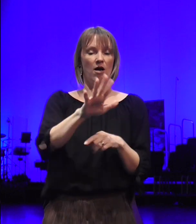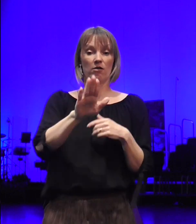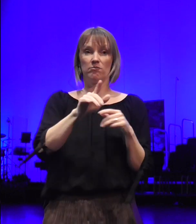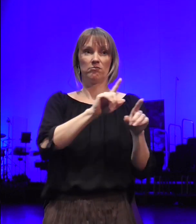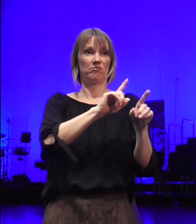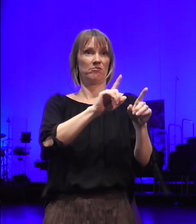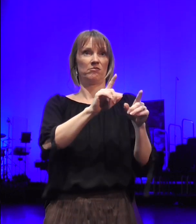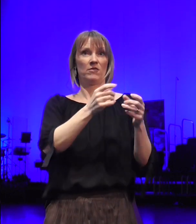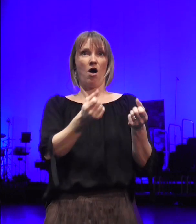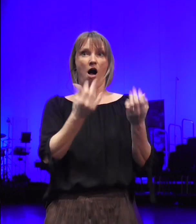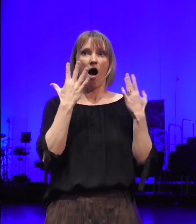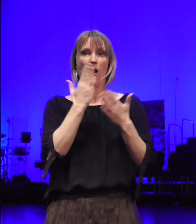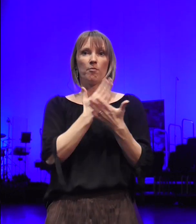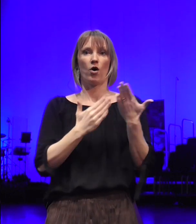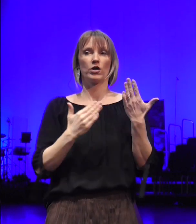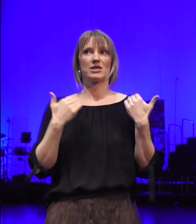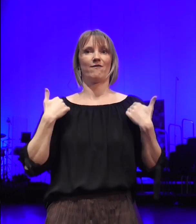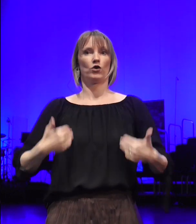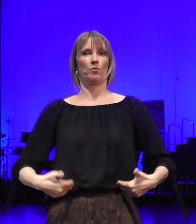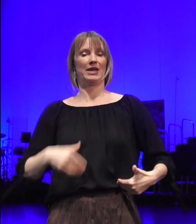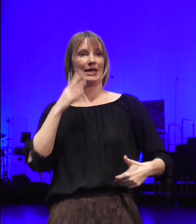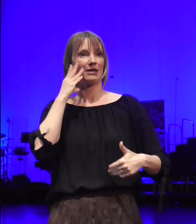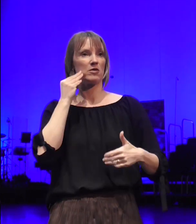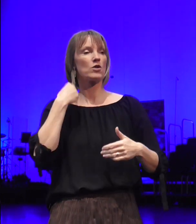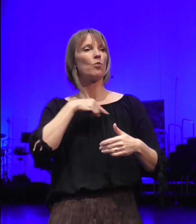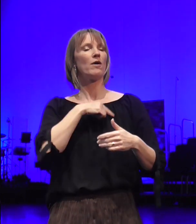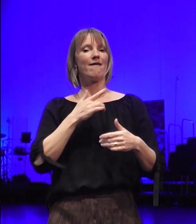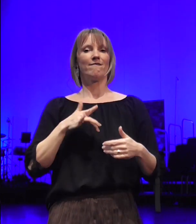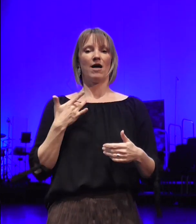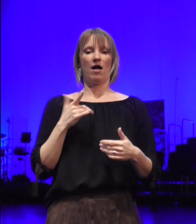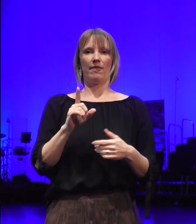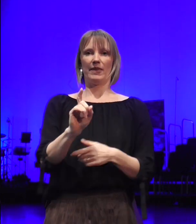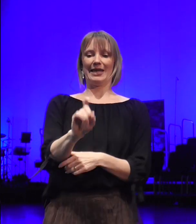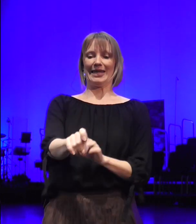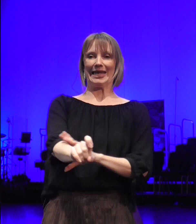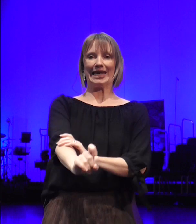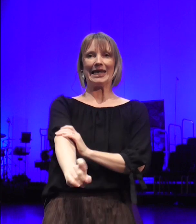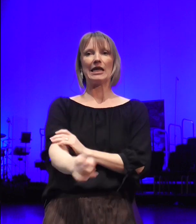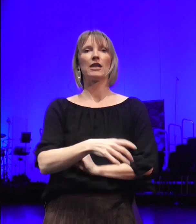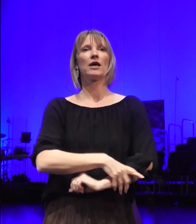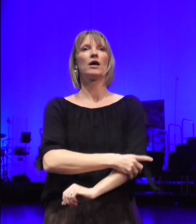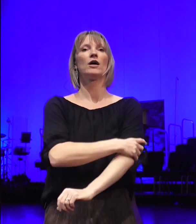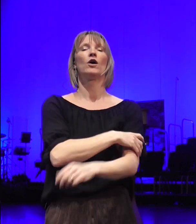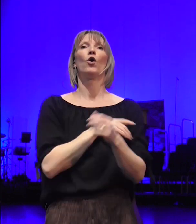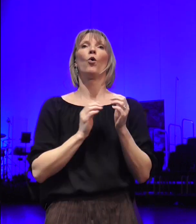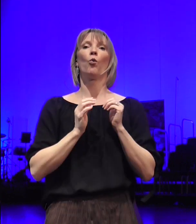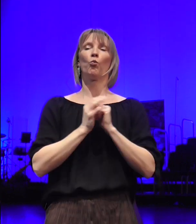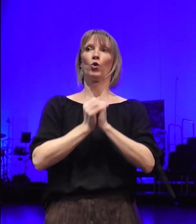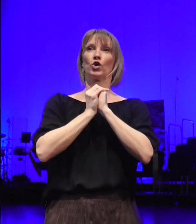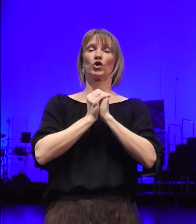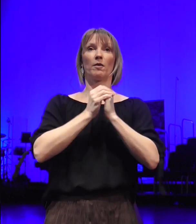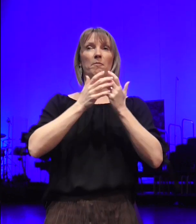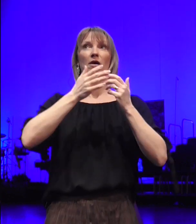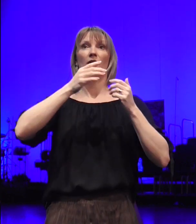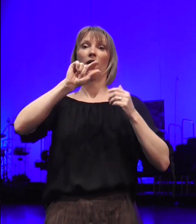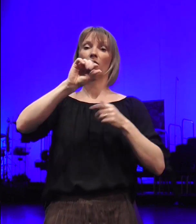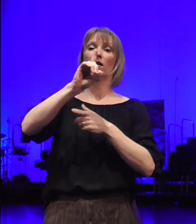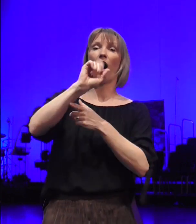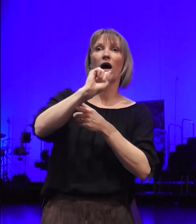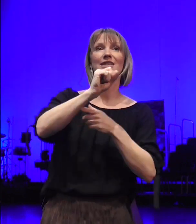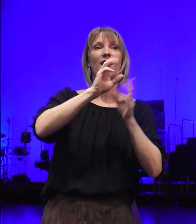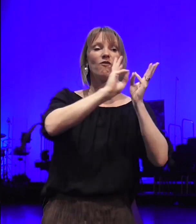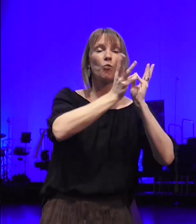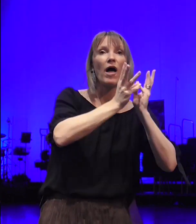parts of the human experience where we have felt this need, whether it was to worship the gods of the weather, lightning,